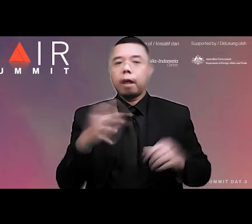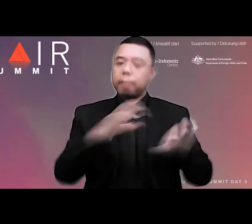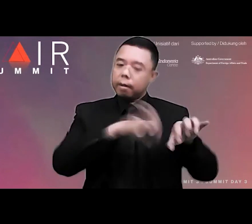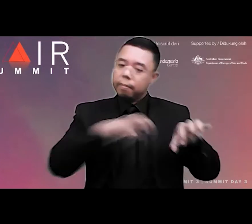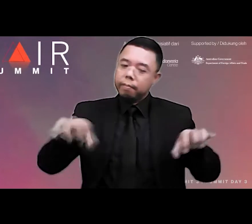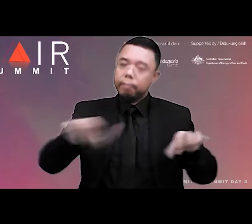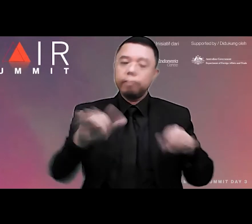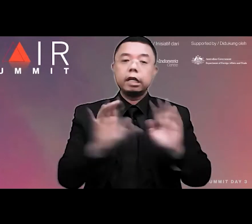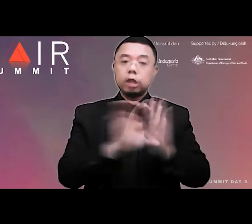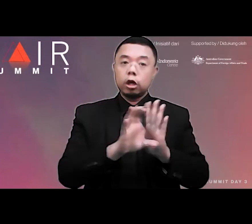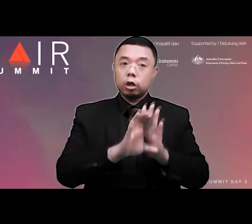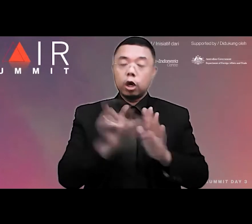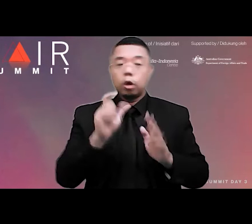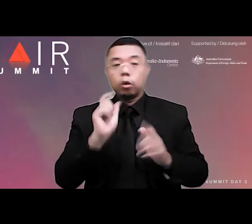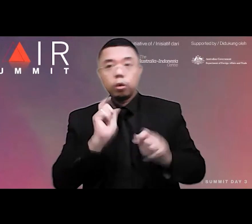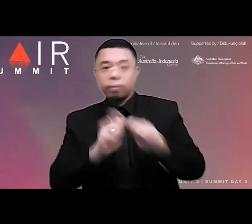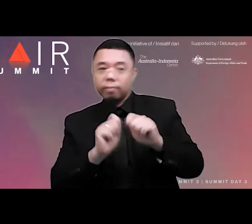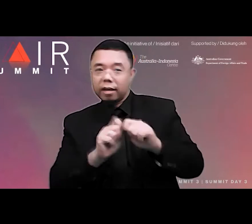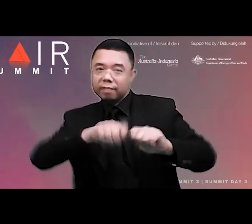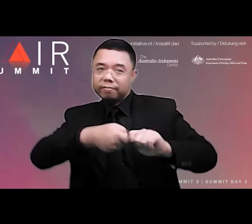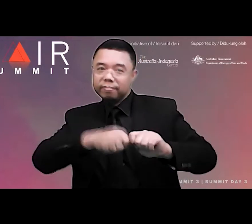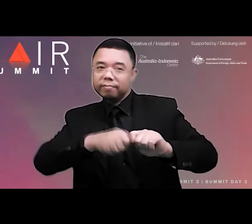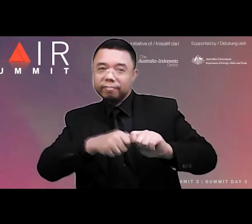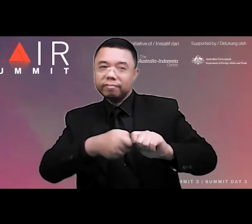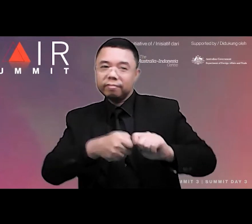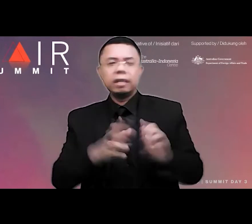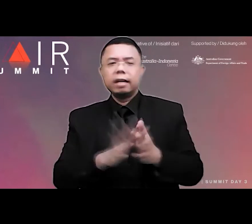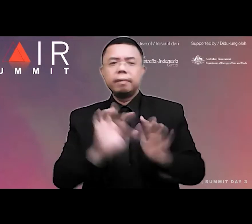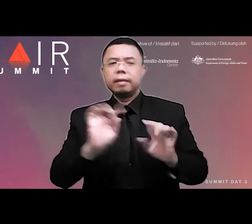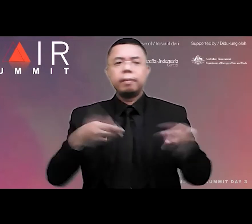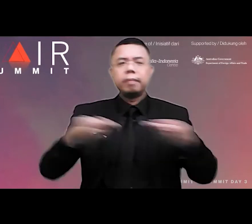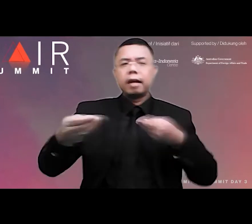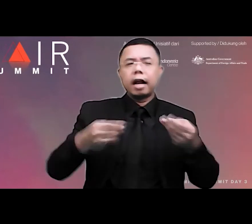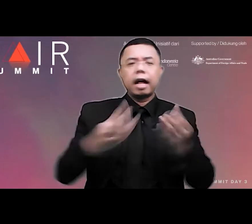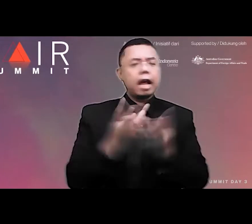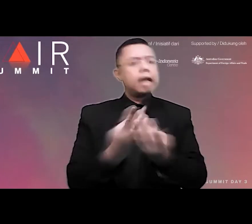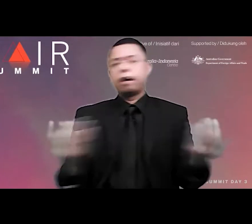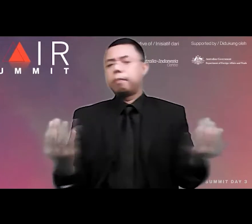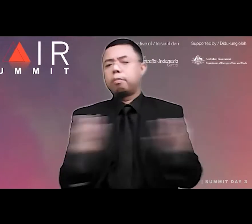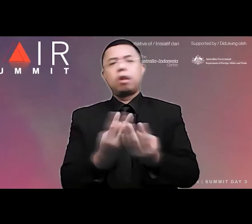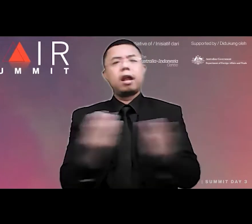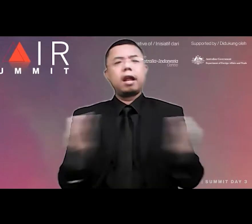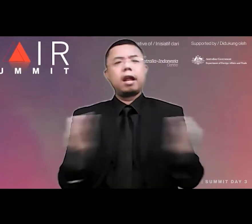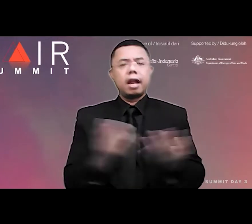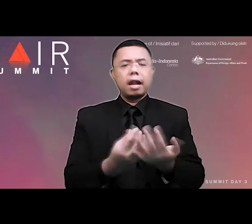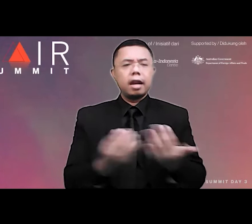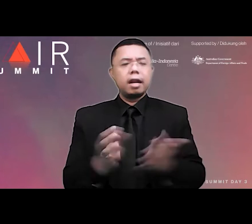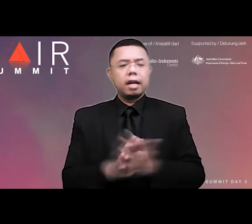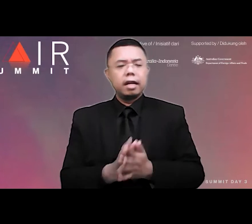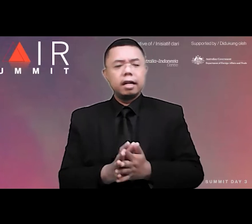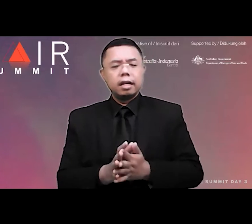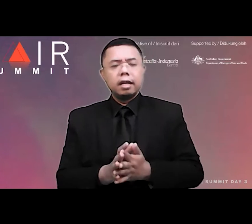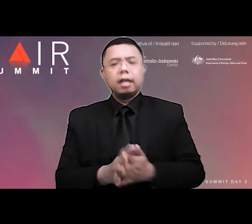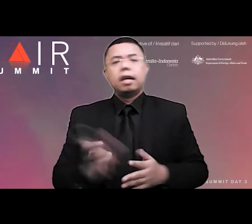manufacturers, mining, plantation has been recovered earlier, and agriculture